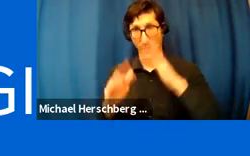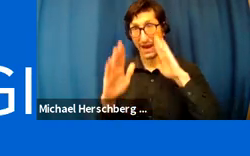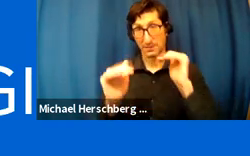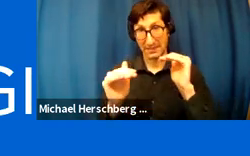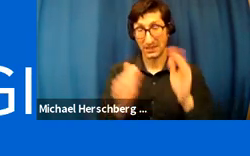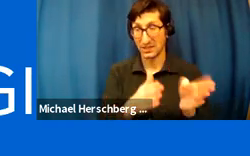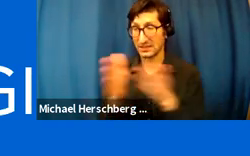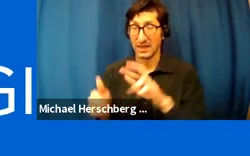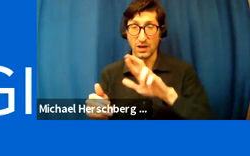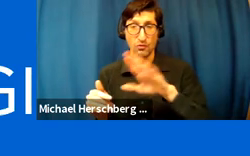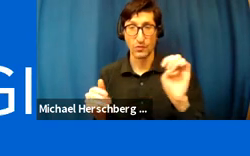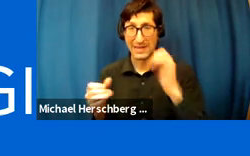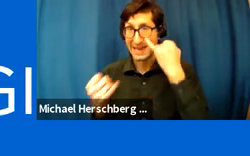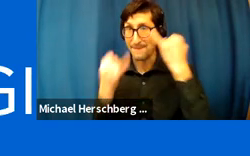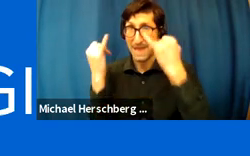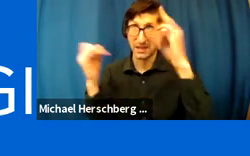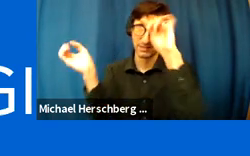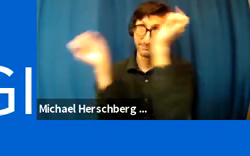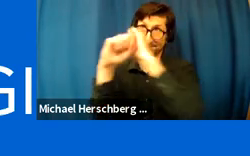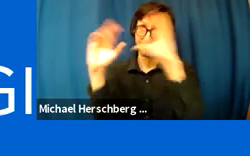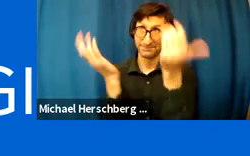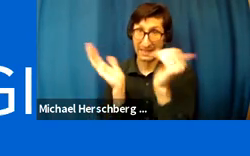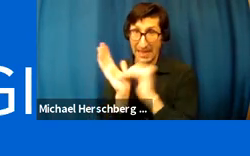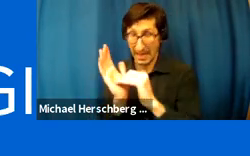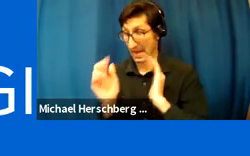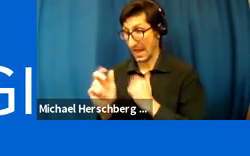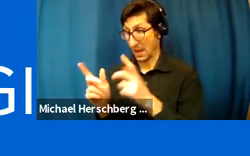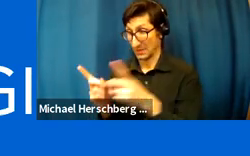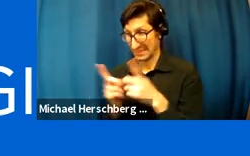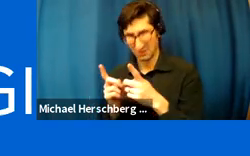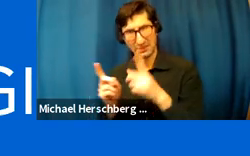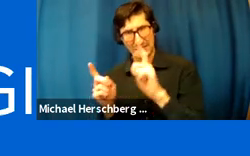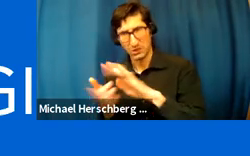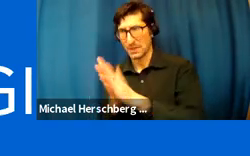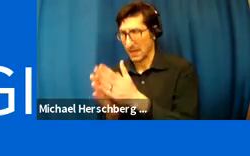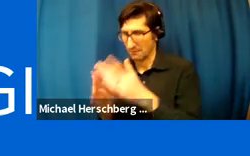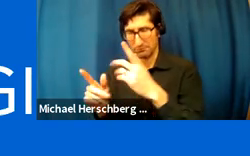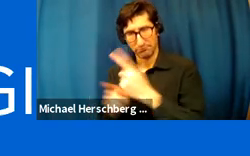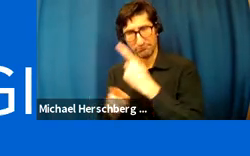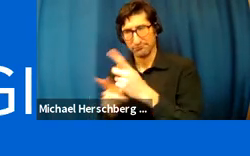need to reimagine. We need to come back as a district that we need to be for all students.